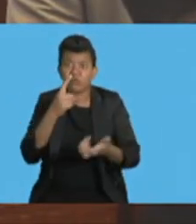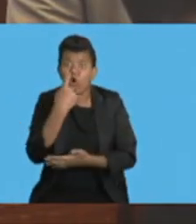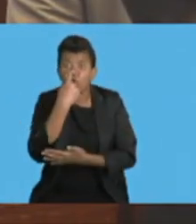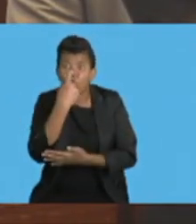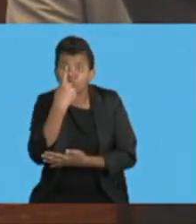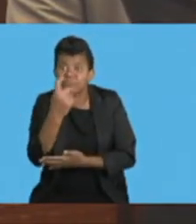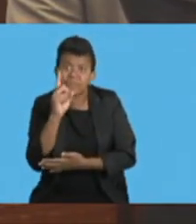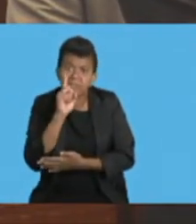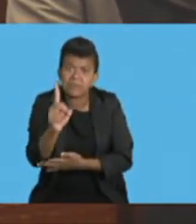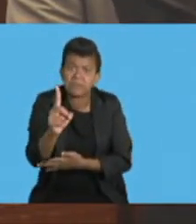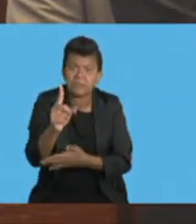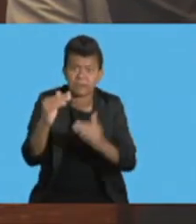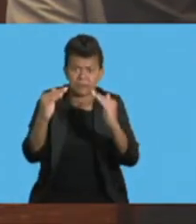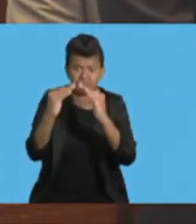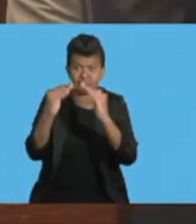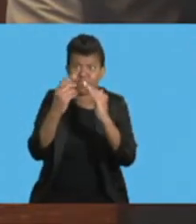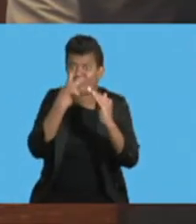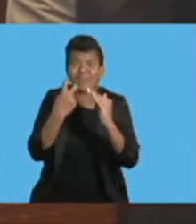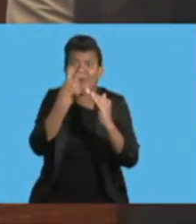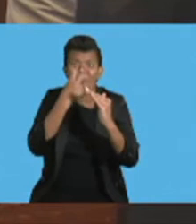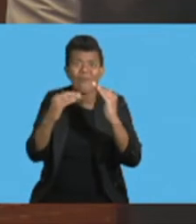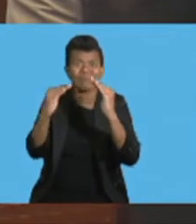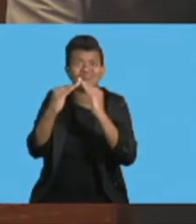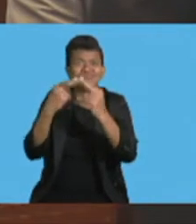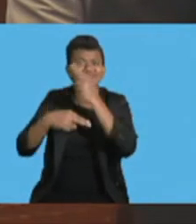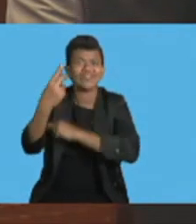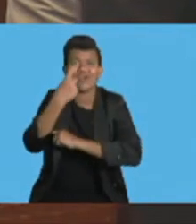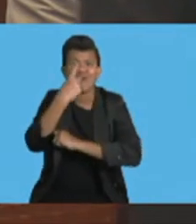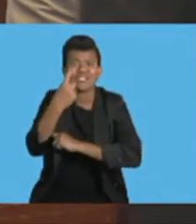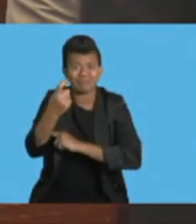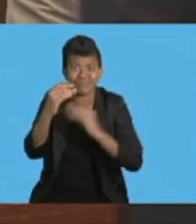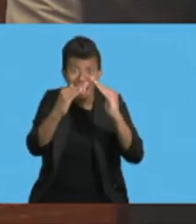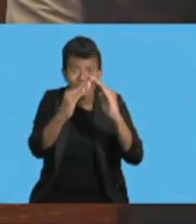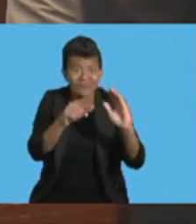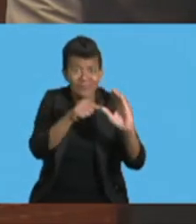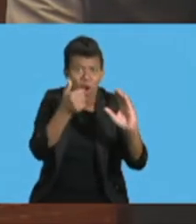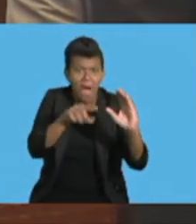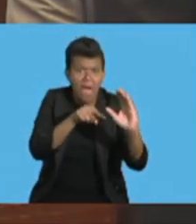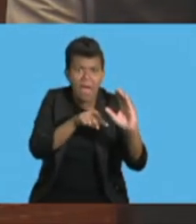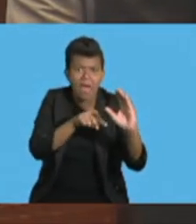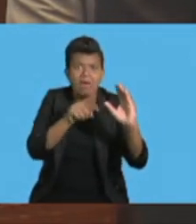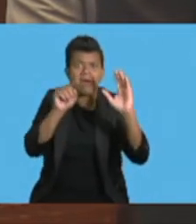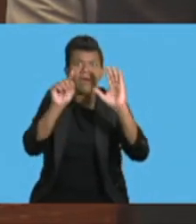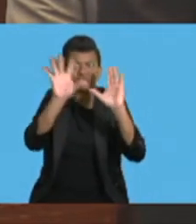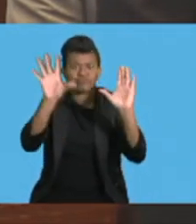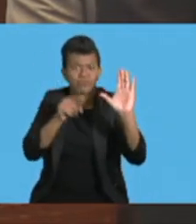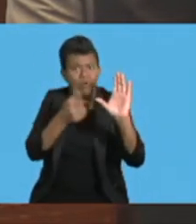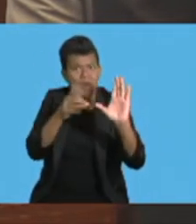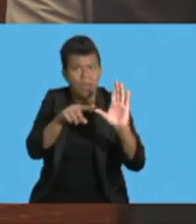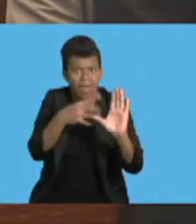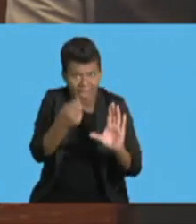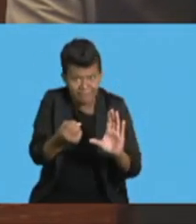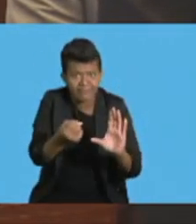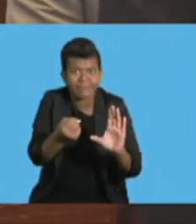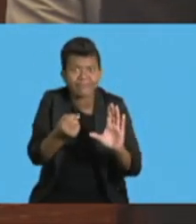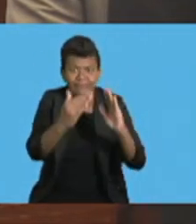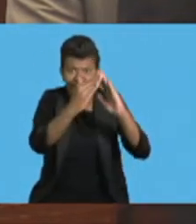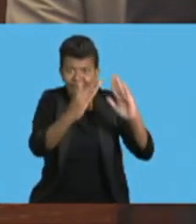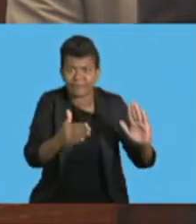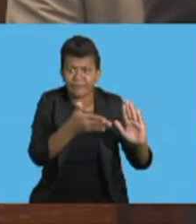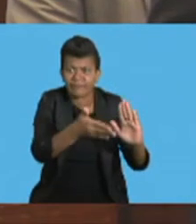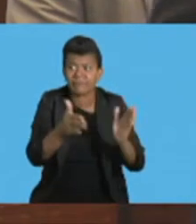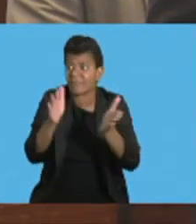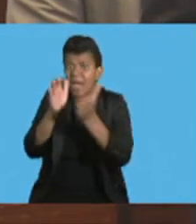of the Thurston Garden, and Thurston Garden is on the right. Honourable Speaker, the government identified the subject land to be the